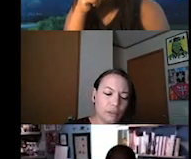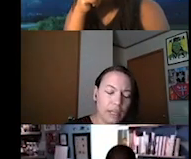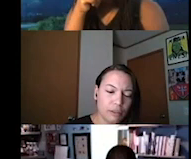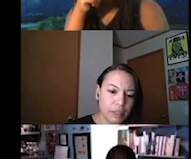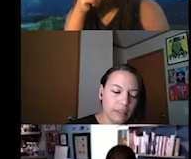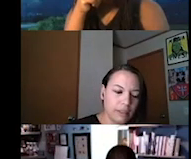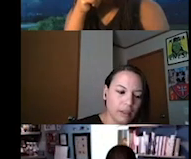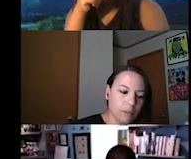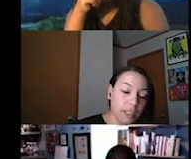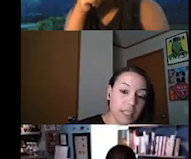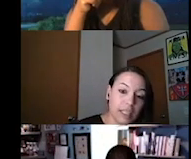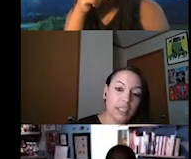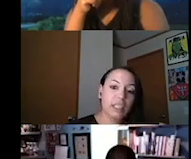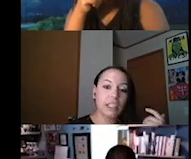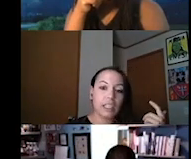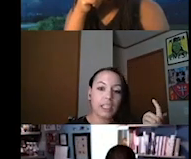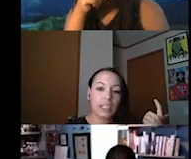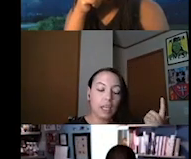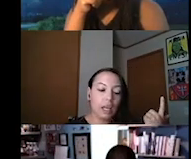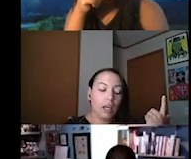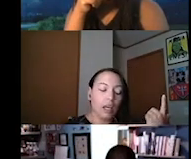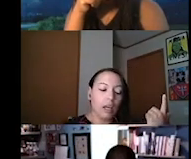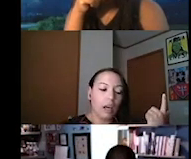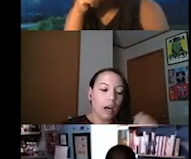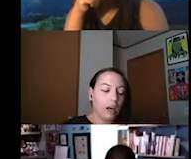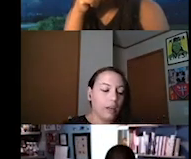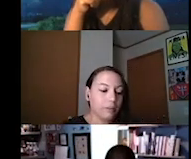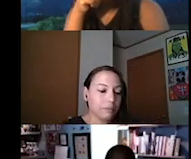her graduate studies,